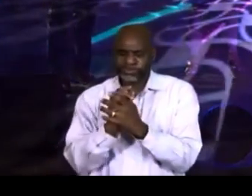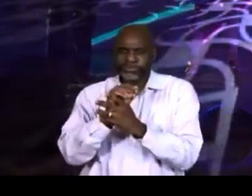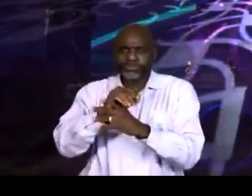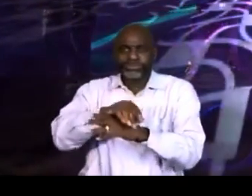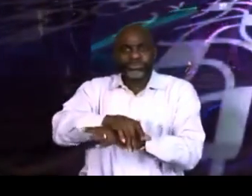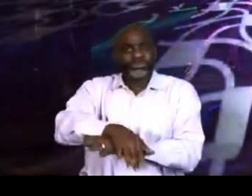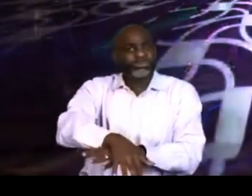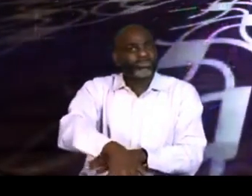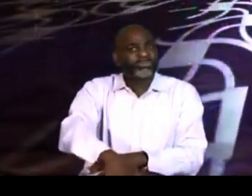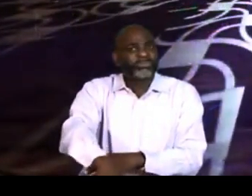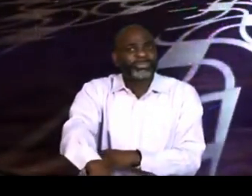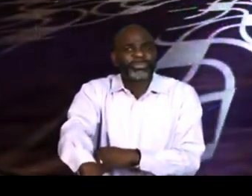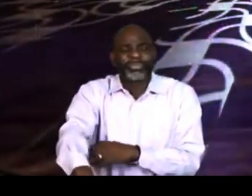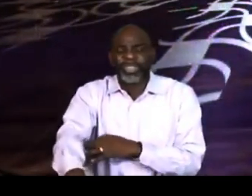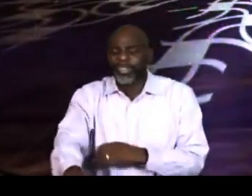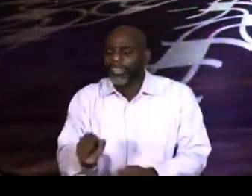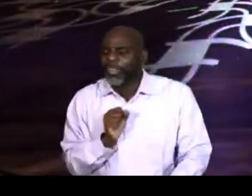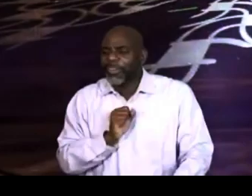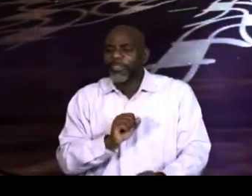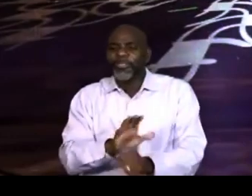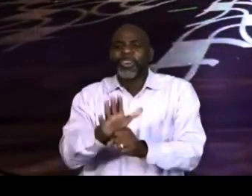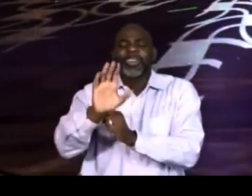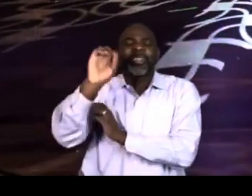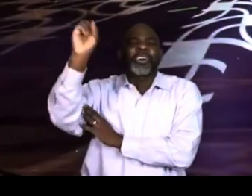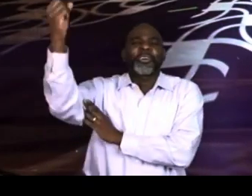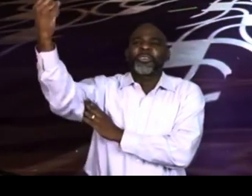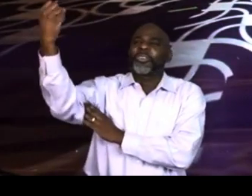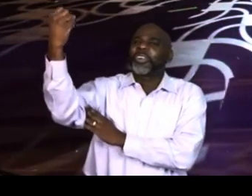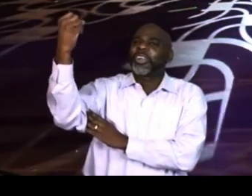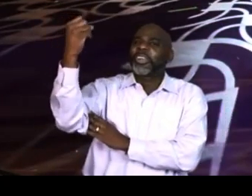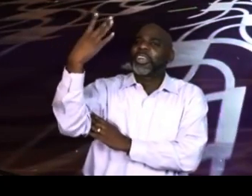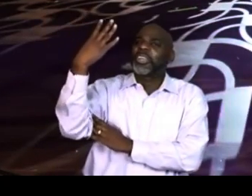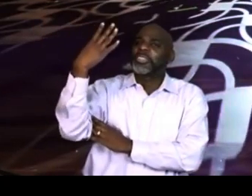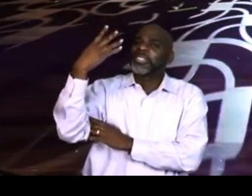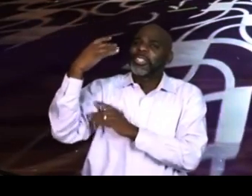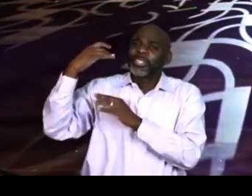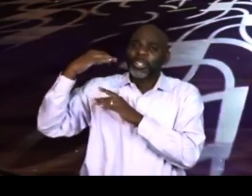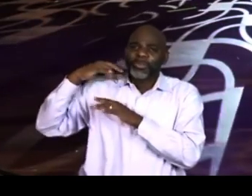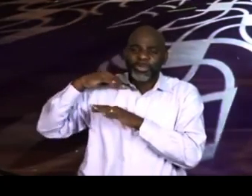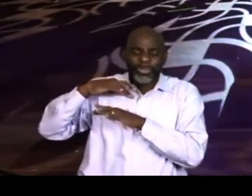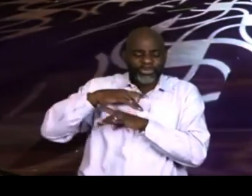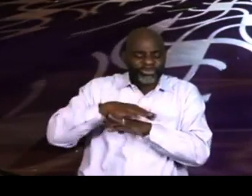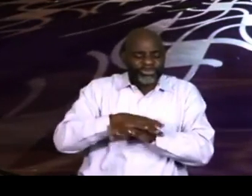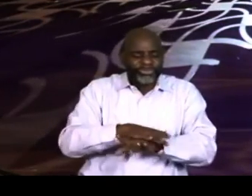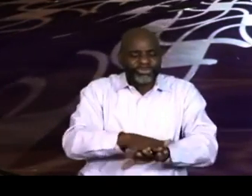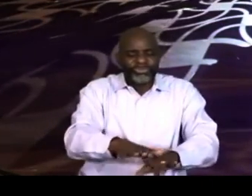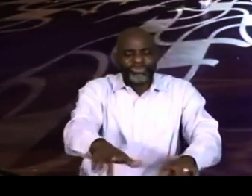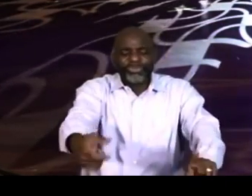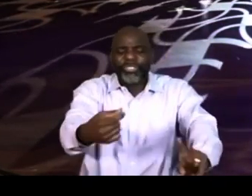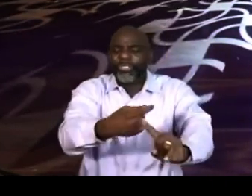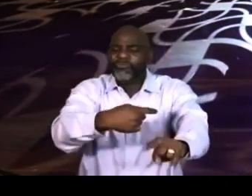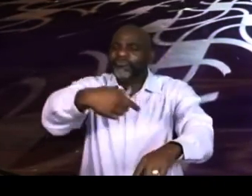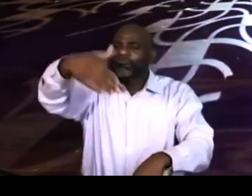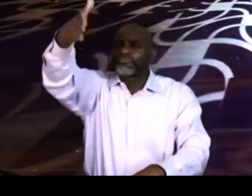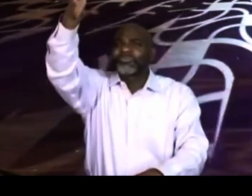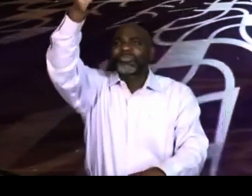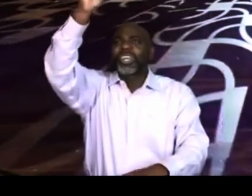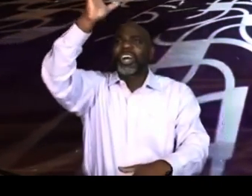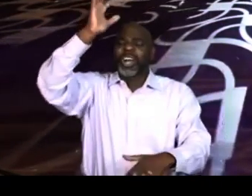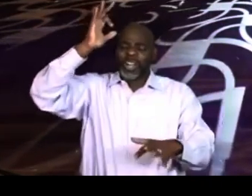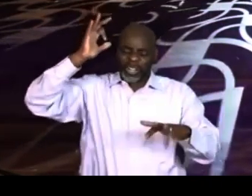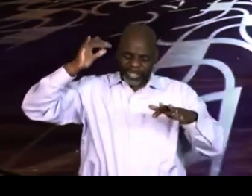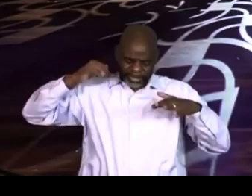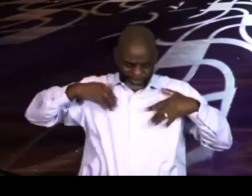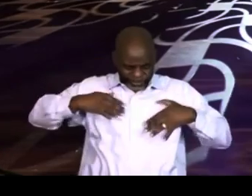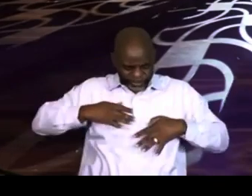my. Full of grace. Oh, my. That flows from Emmanuel's veins. Oh,